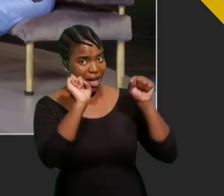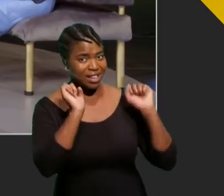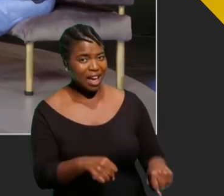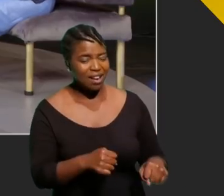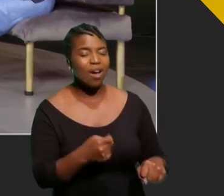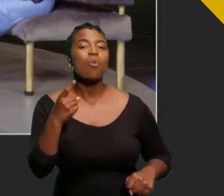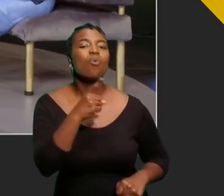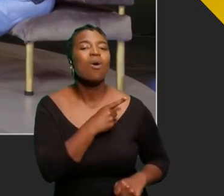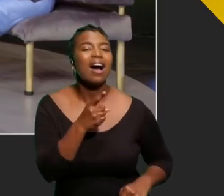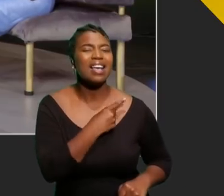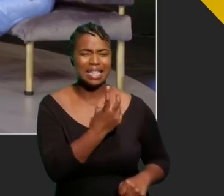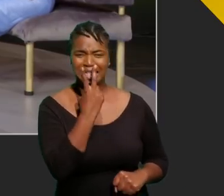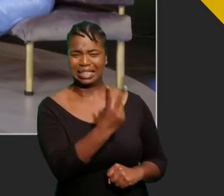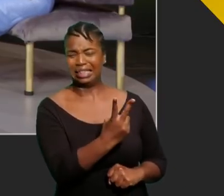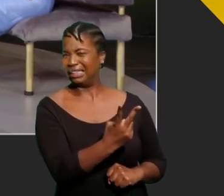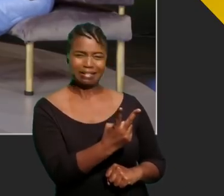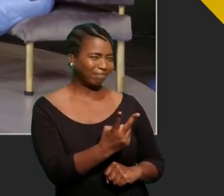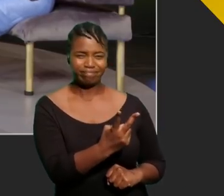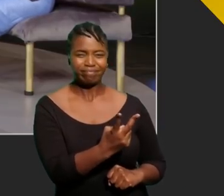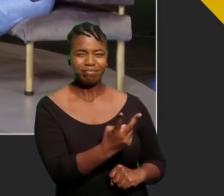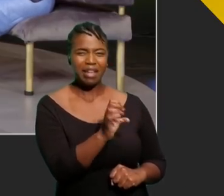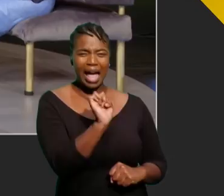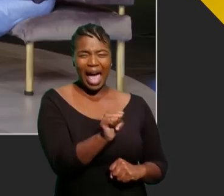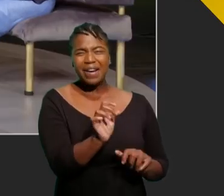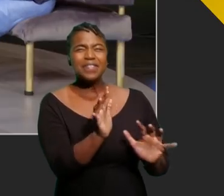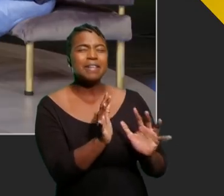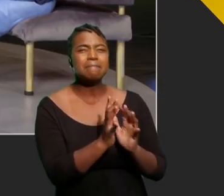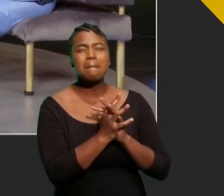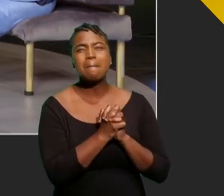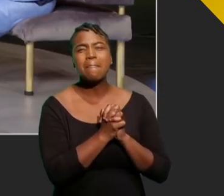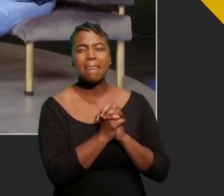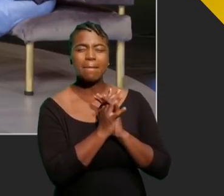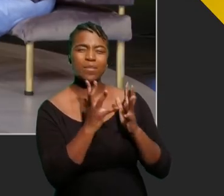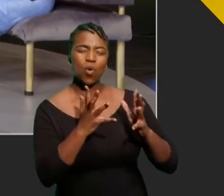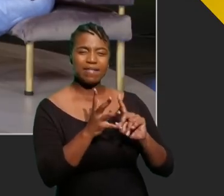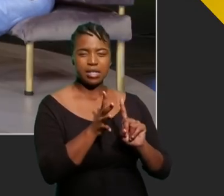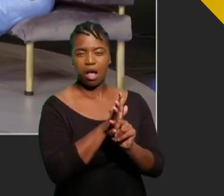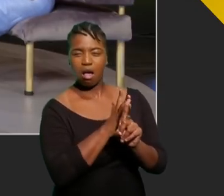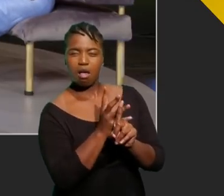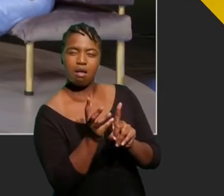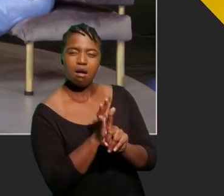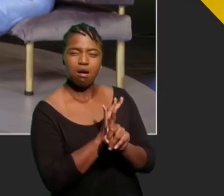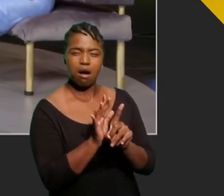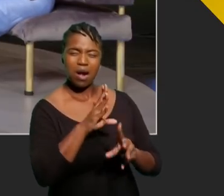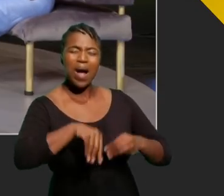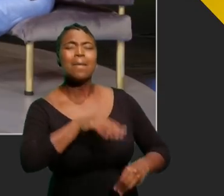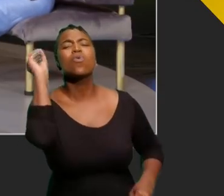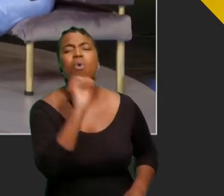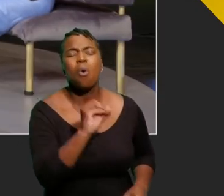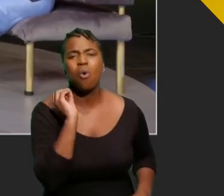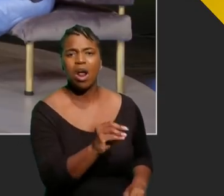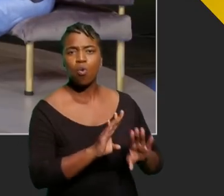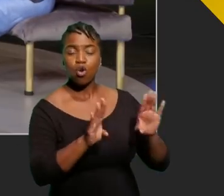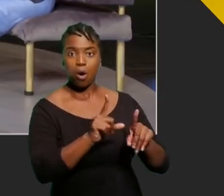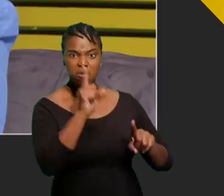is because they see this soft, we have this winky, winky, we don't